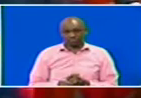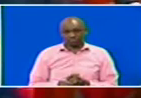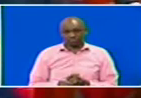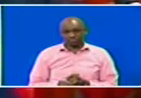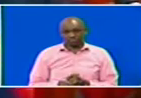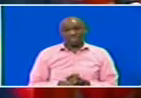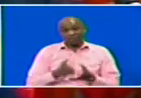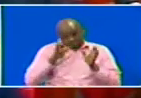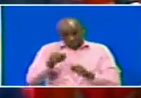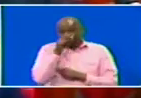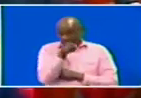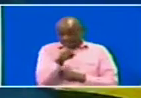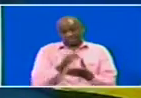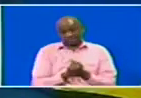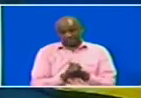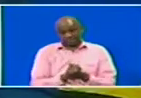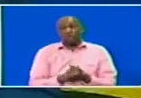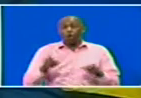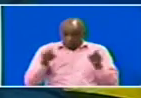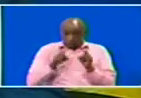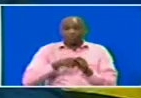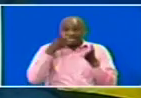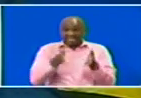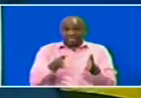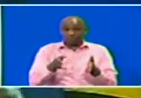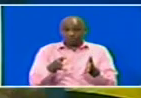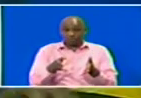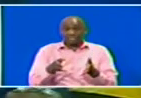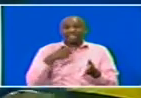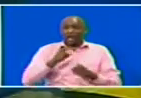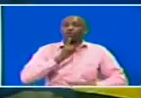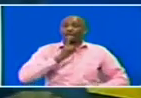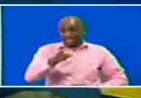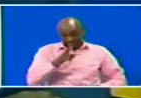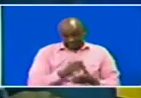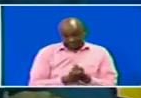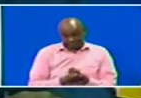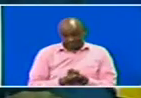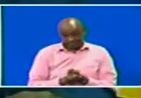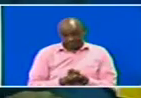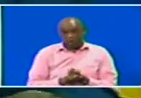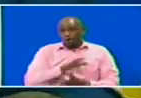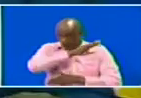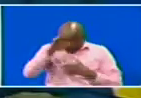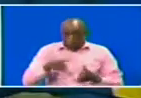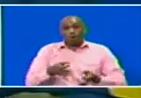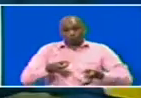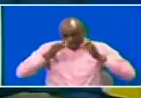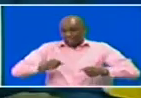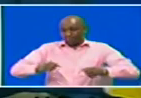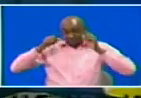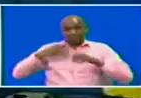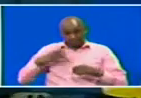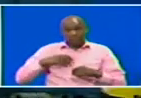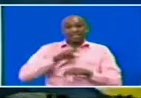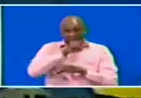As a consequence, I also hereby direct that all officials of